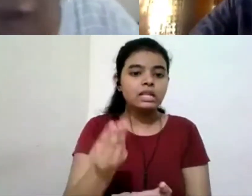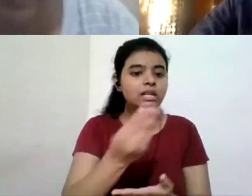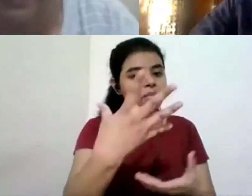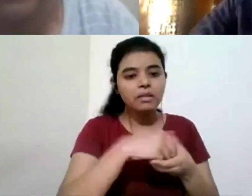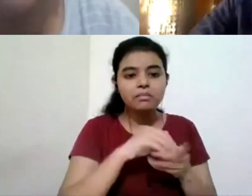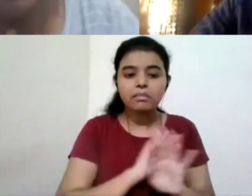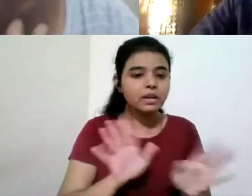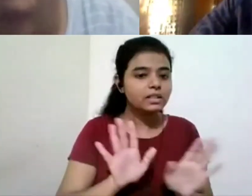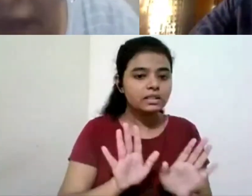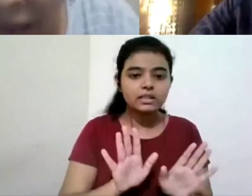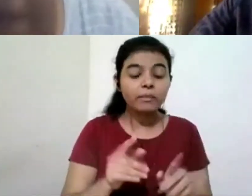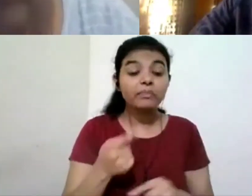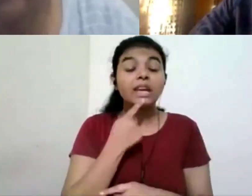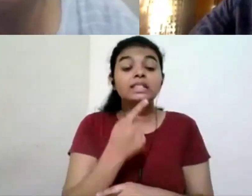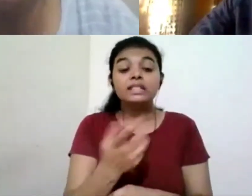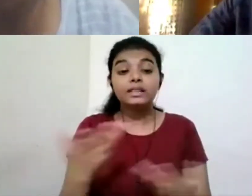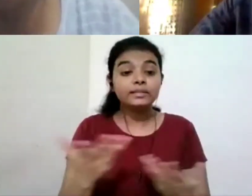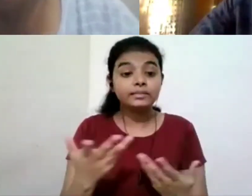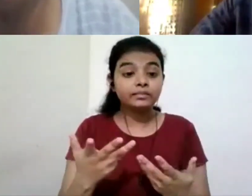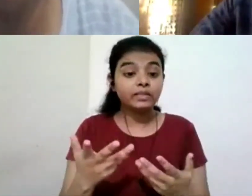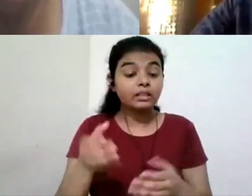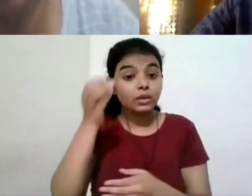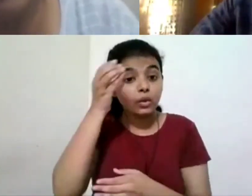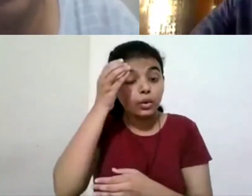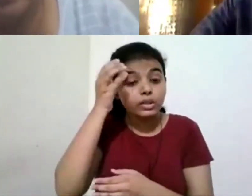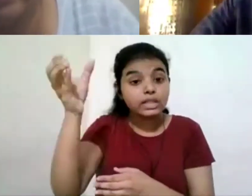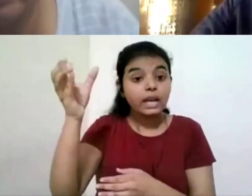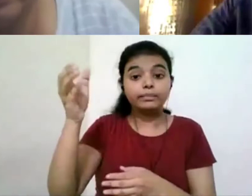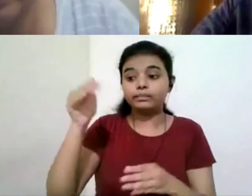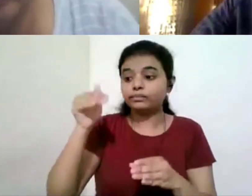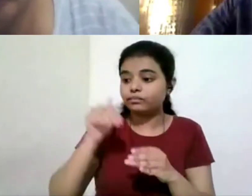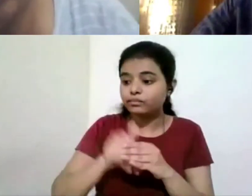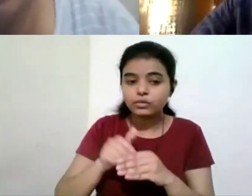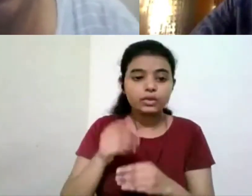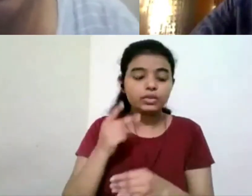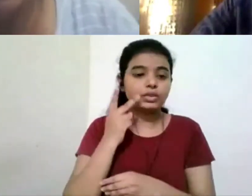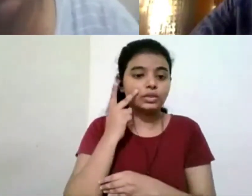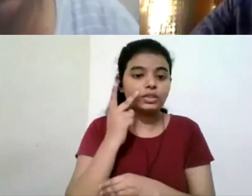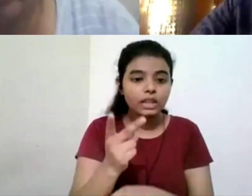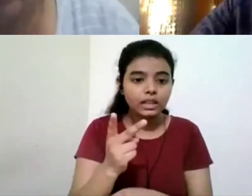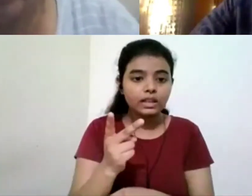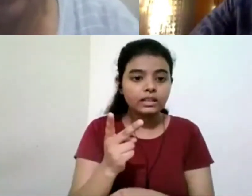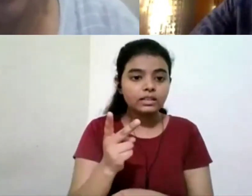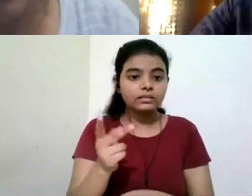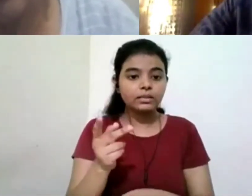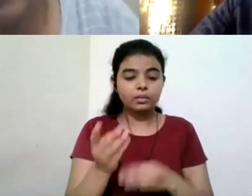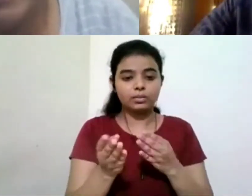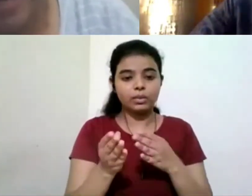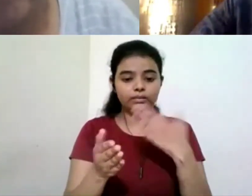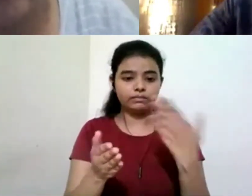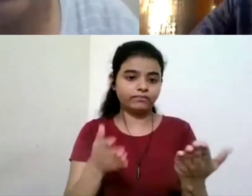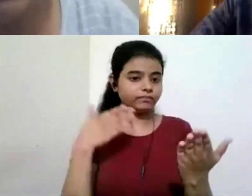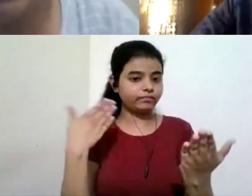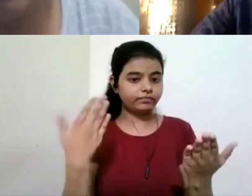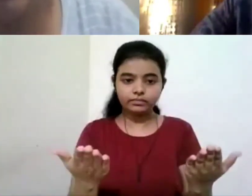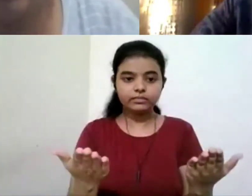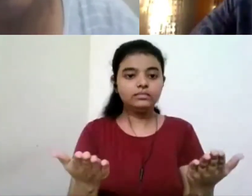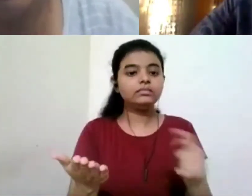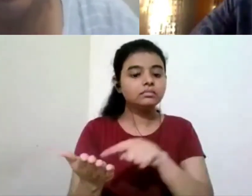I am sort of saying is, if you look at conceptually what the two disciplines are about, you would start to